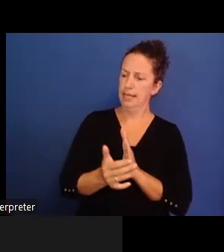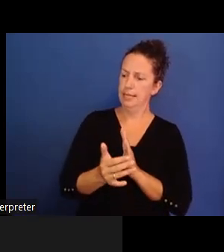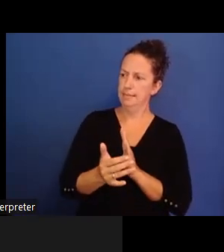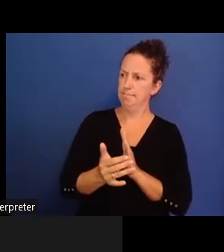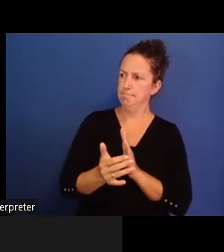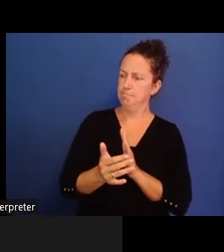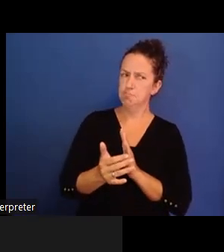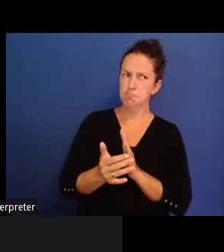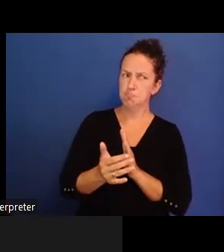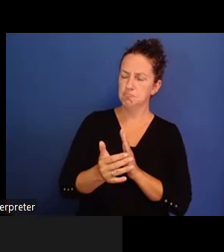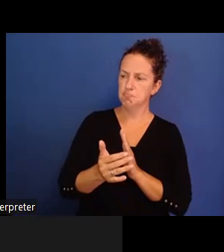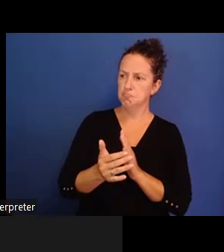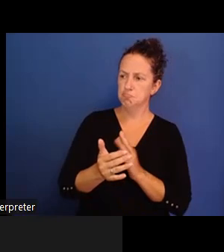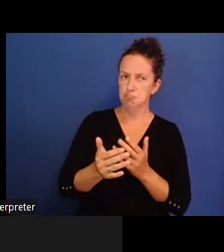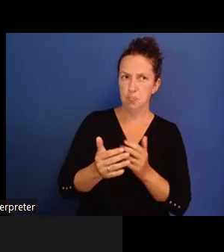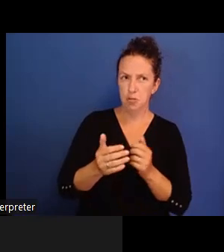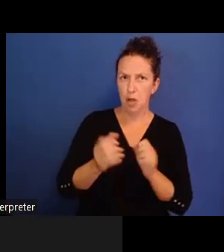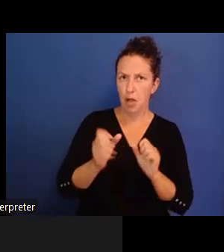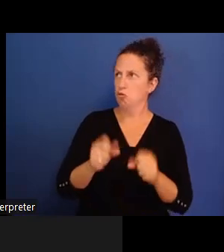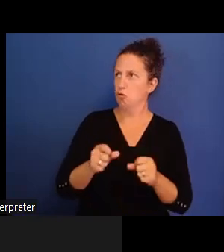may pursue if I have,